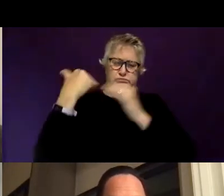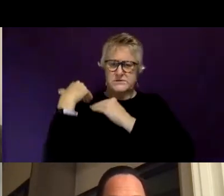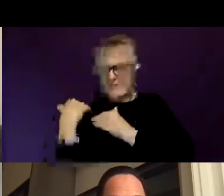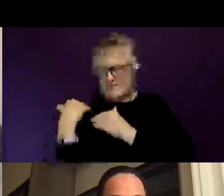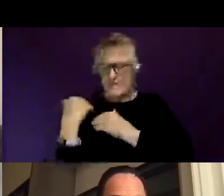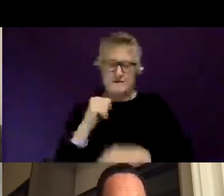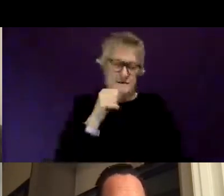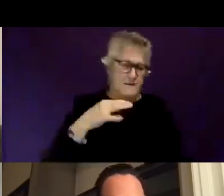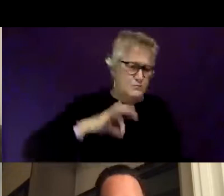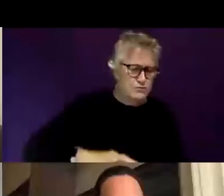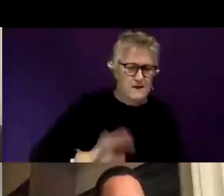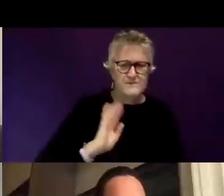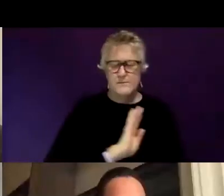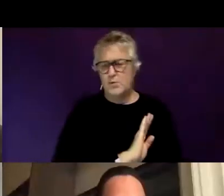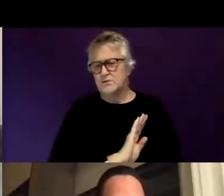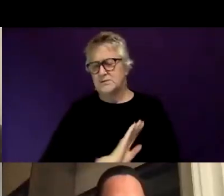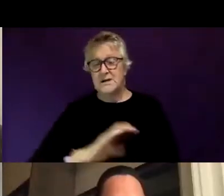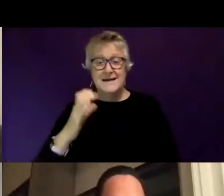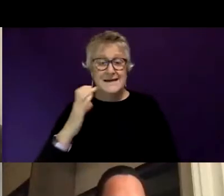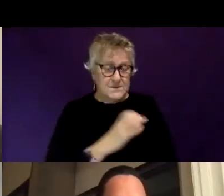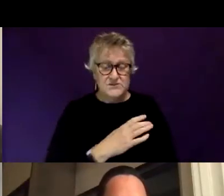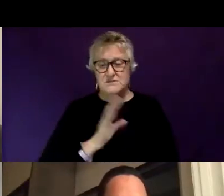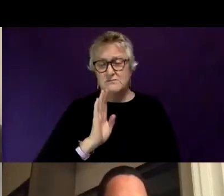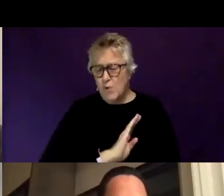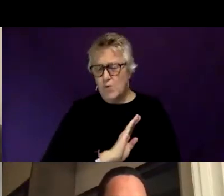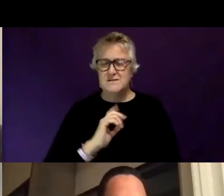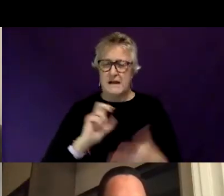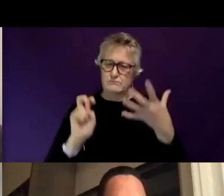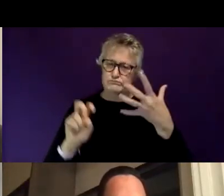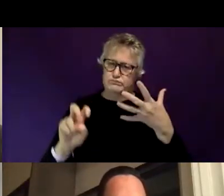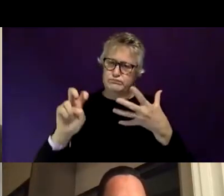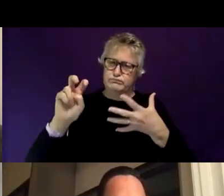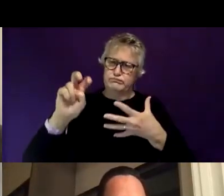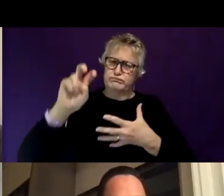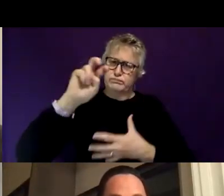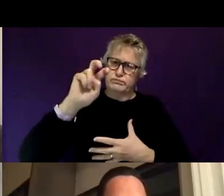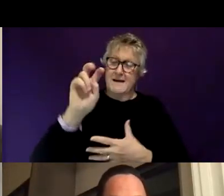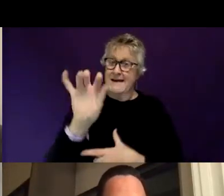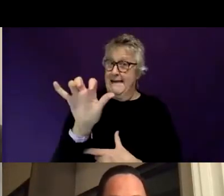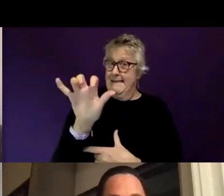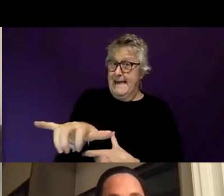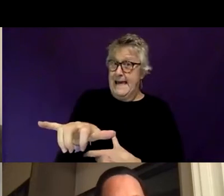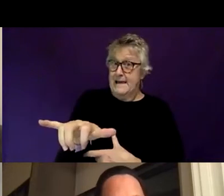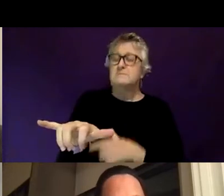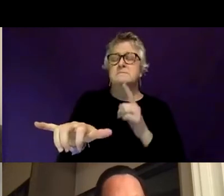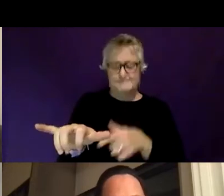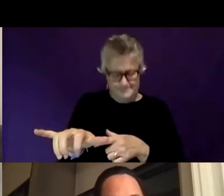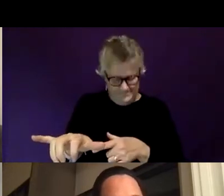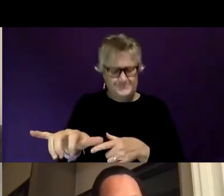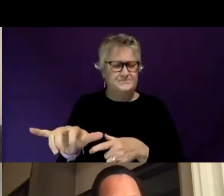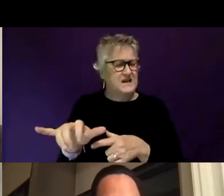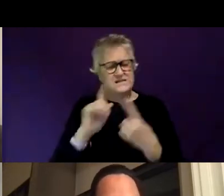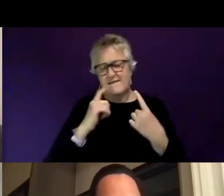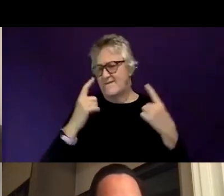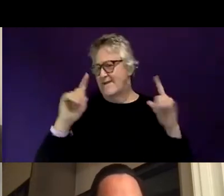boards, commissions and appointments. I worked my way up the ladder. And I would just say that that is continues to be a very effective way,